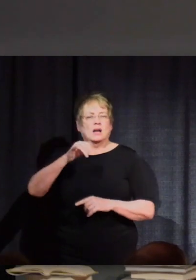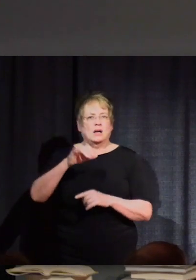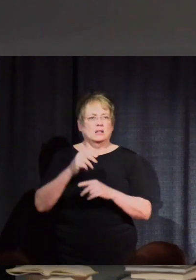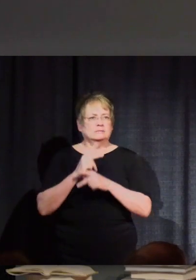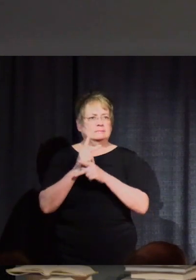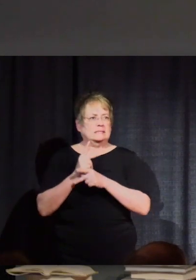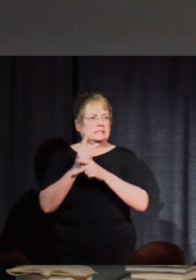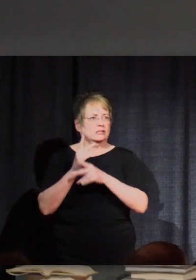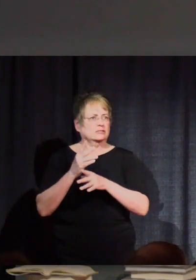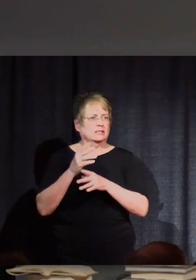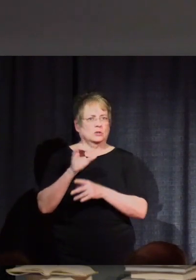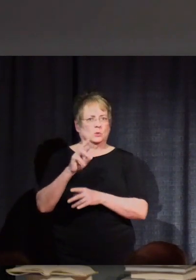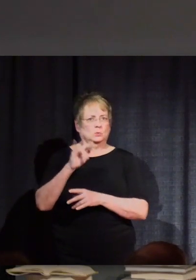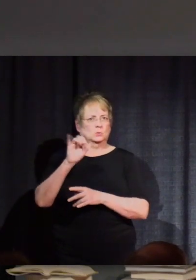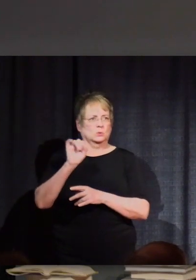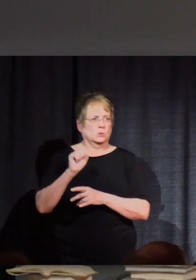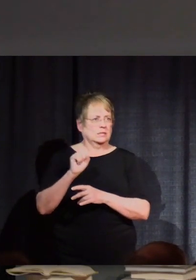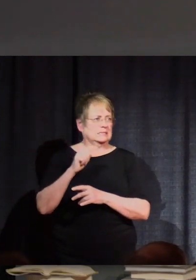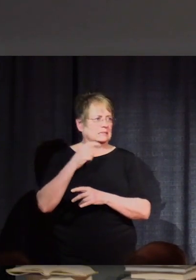crisis hotline when I just needed someone to listen.